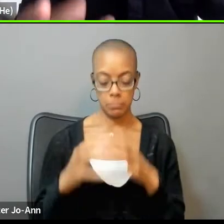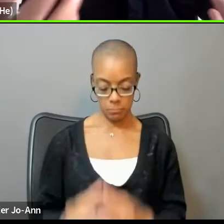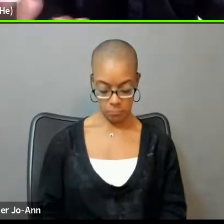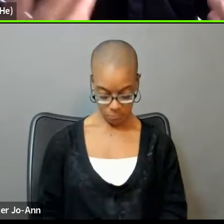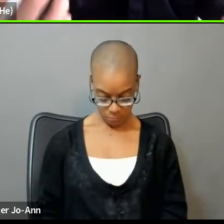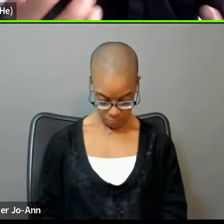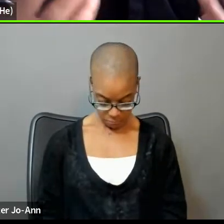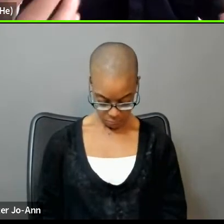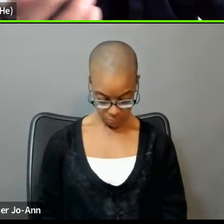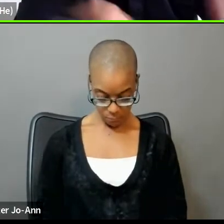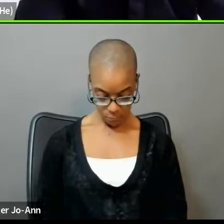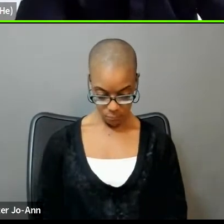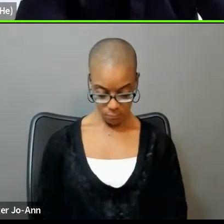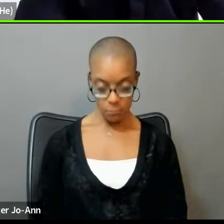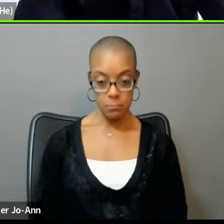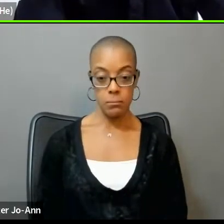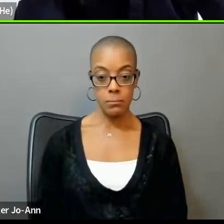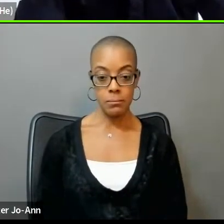this whole,